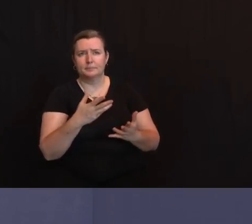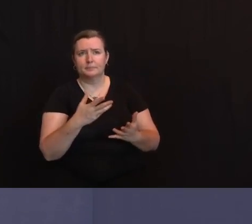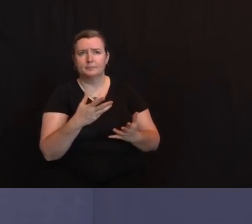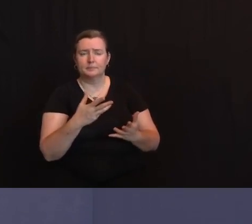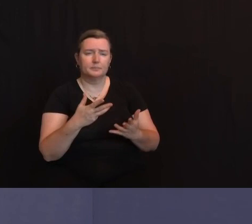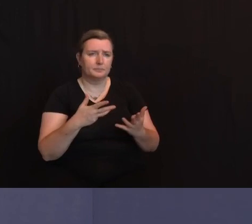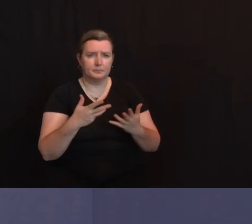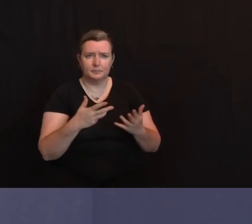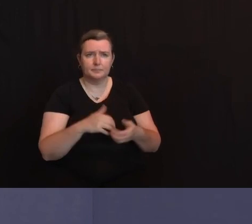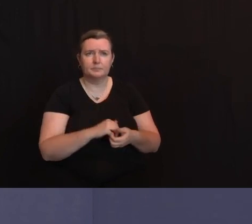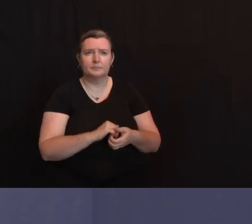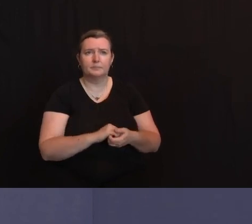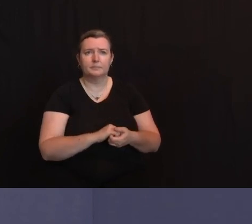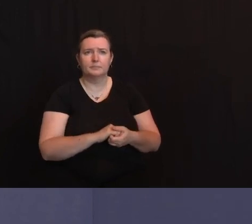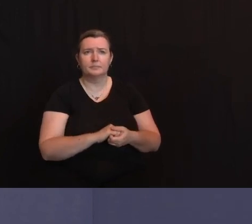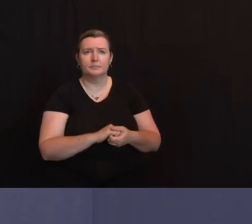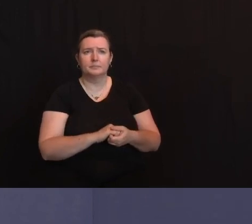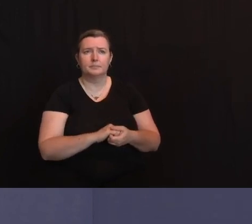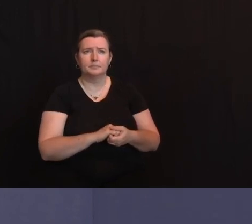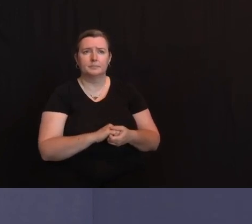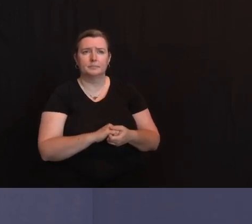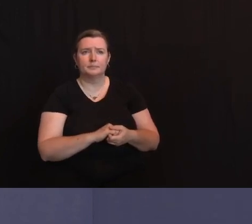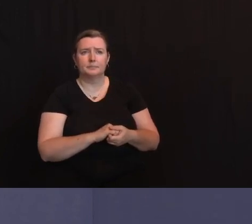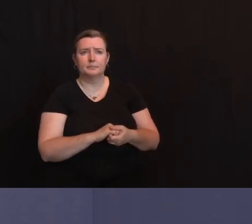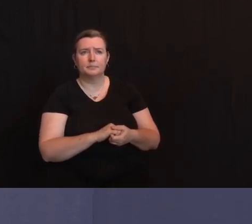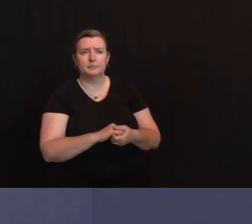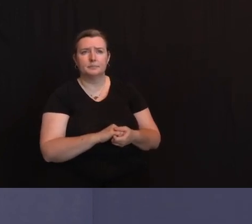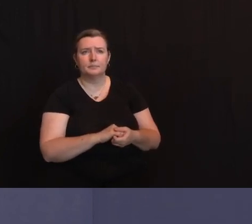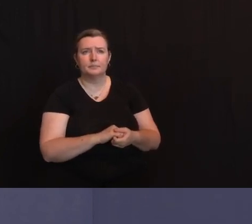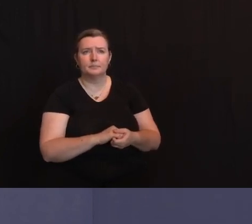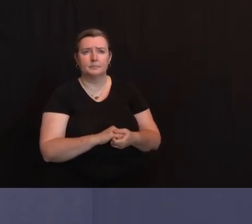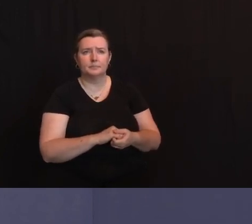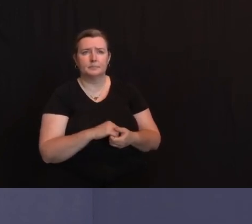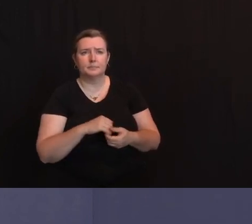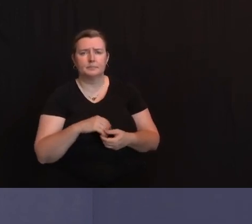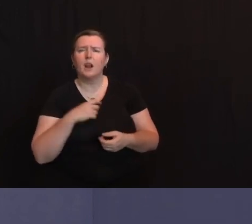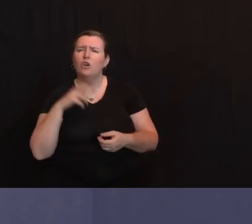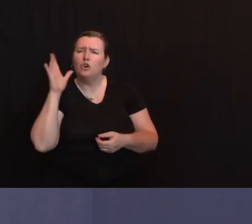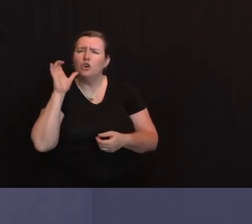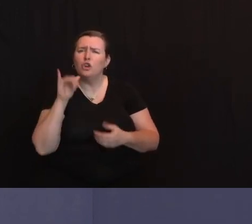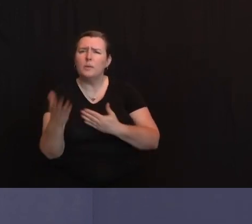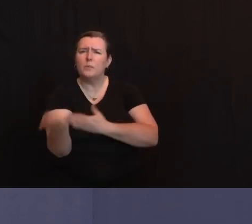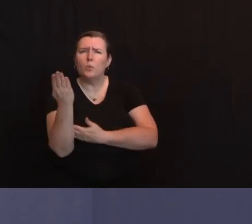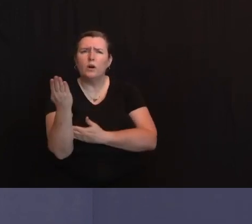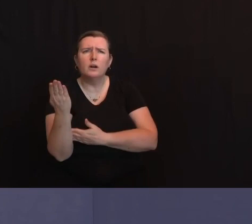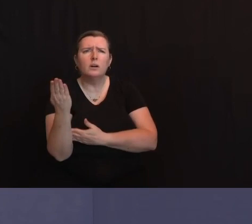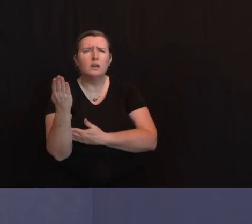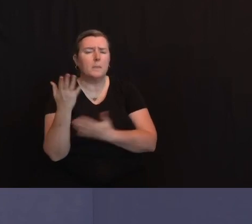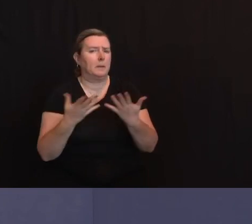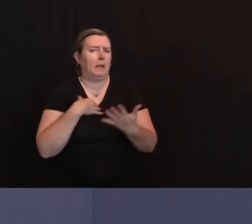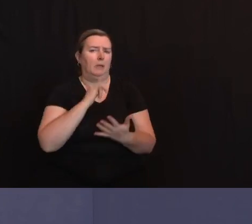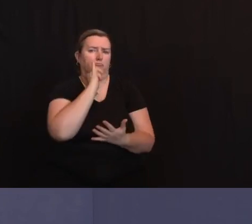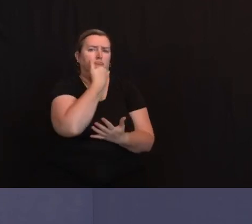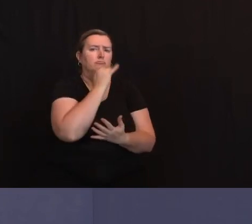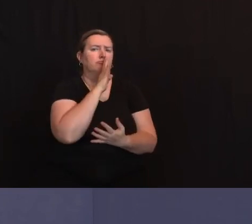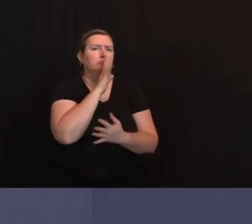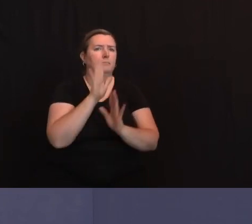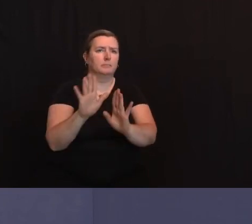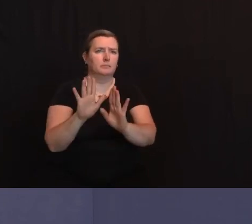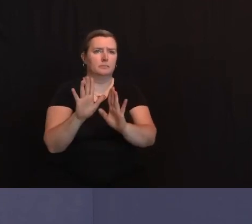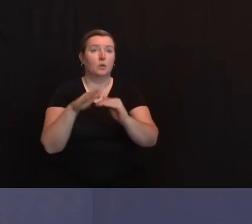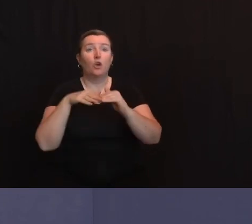those contacts. It was reported this morning, I don't want to misstate, but it's a little bit north of